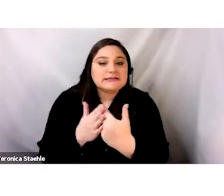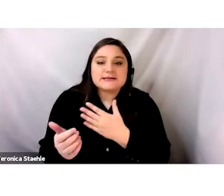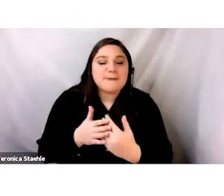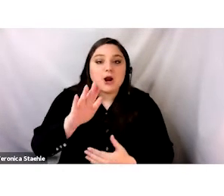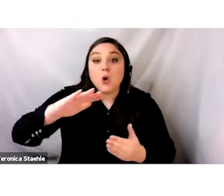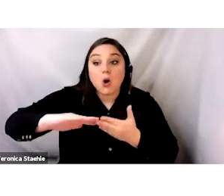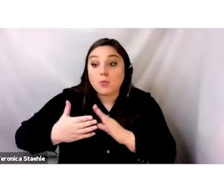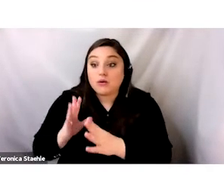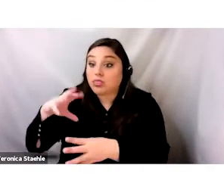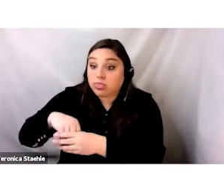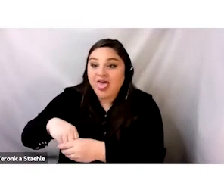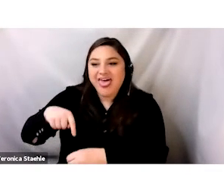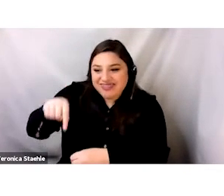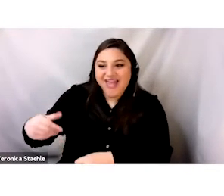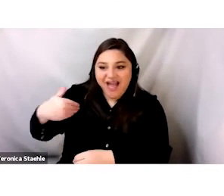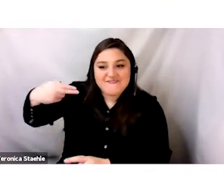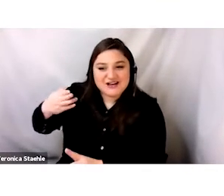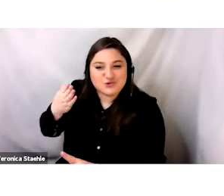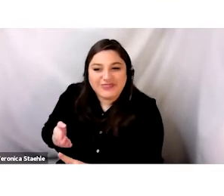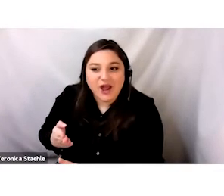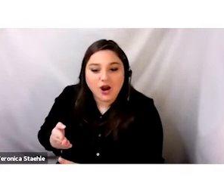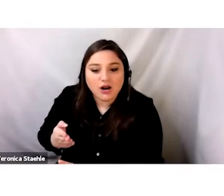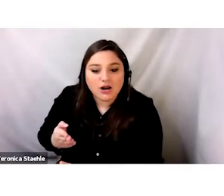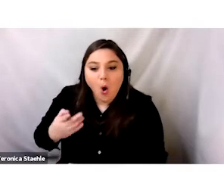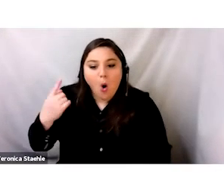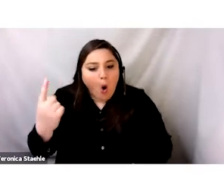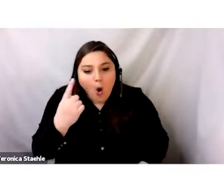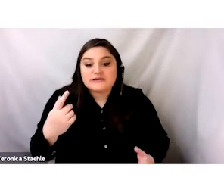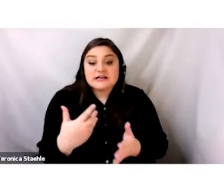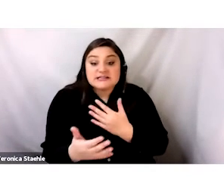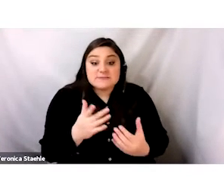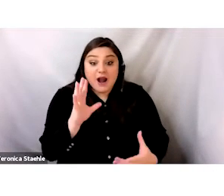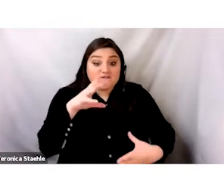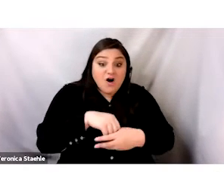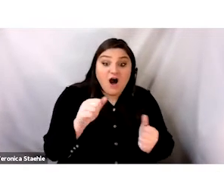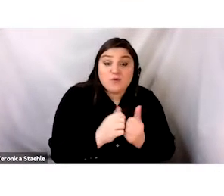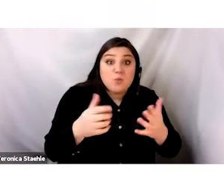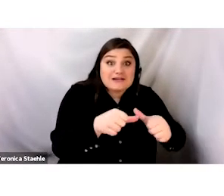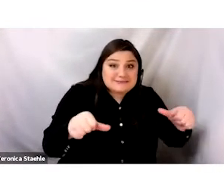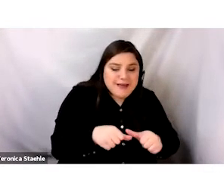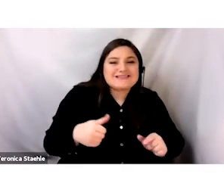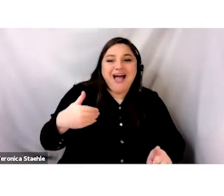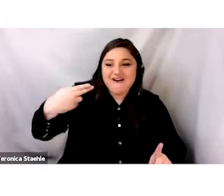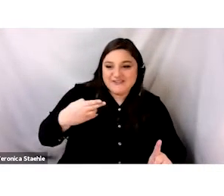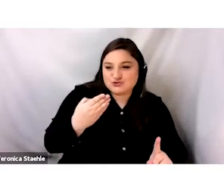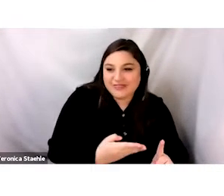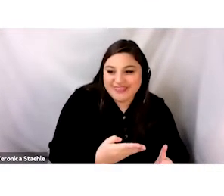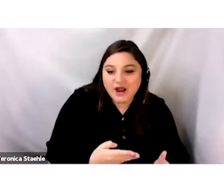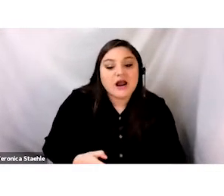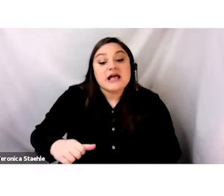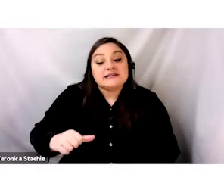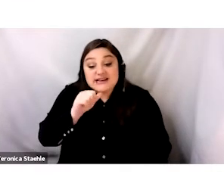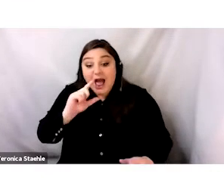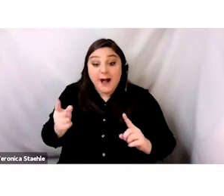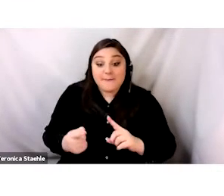up in spaces. And it is not enough to just say, oh, I'm addressing, for instance,